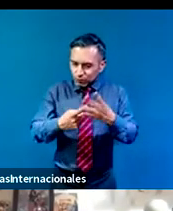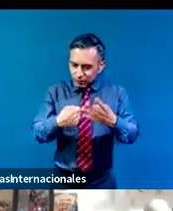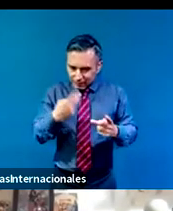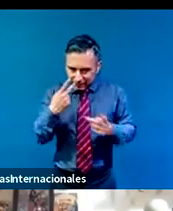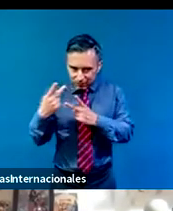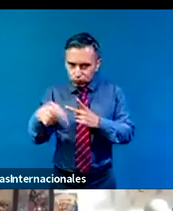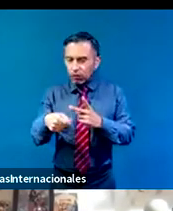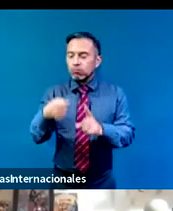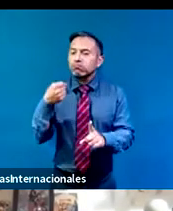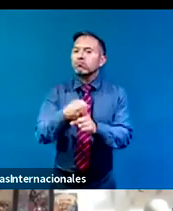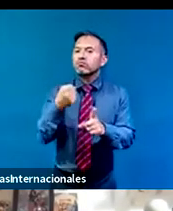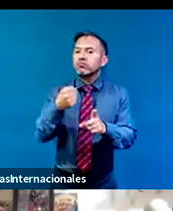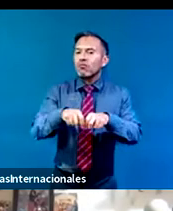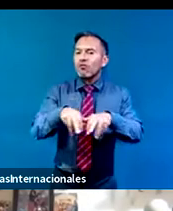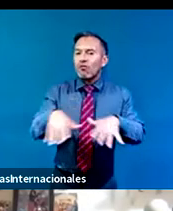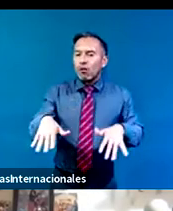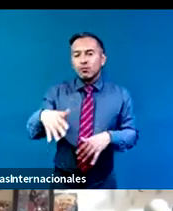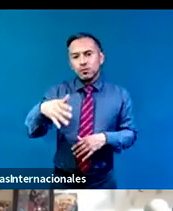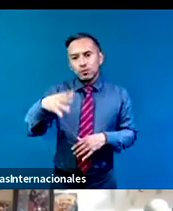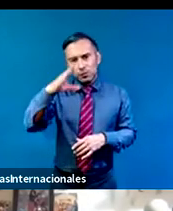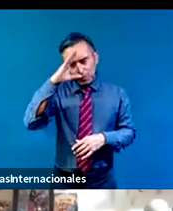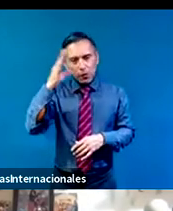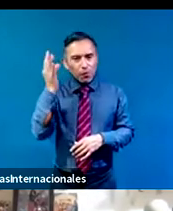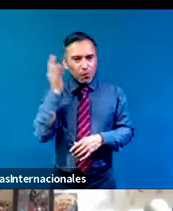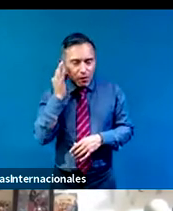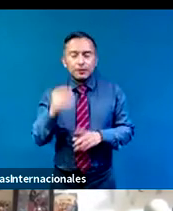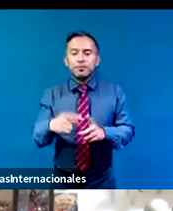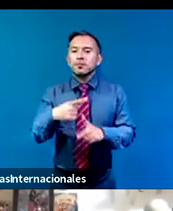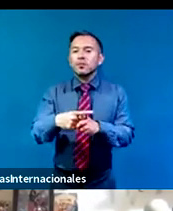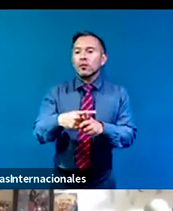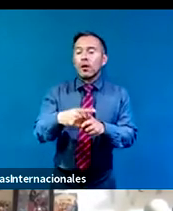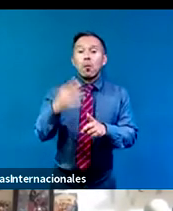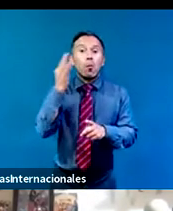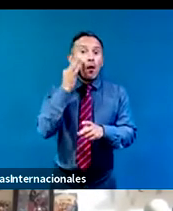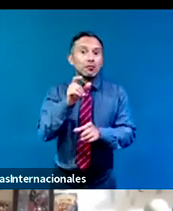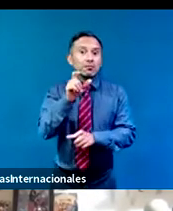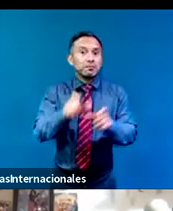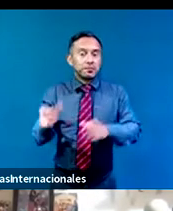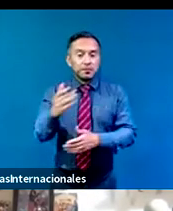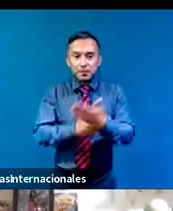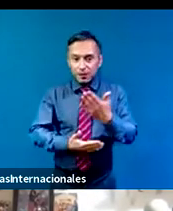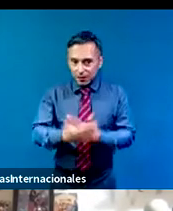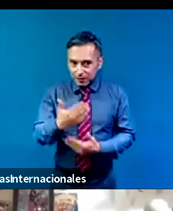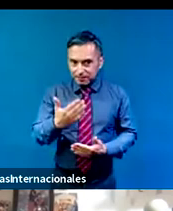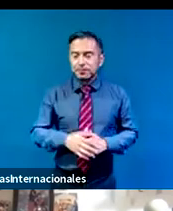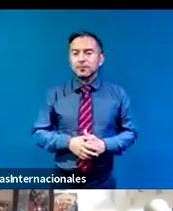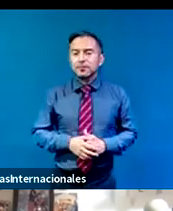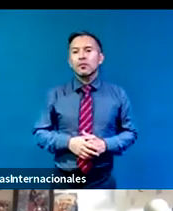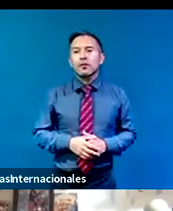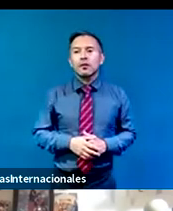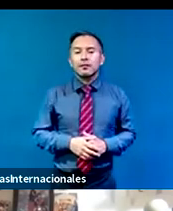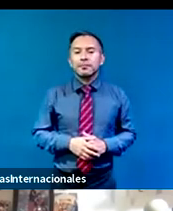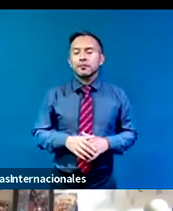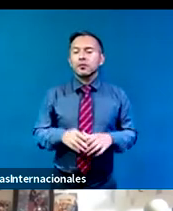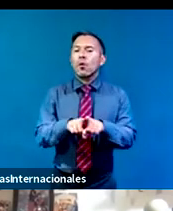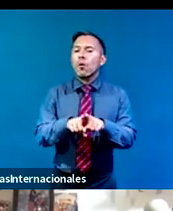with disabilities? So for example, in the care economy, what sort of services and financing are needed to